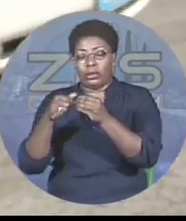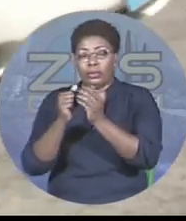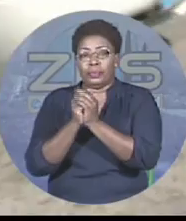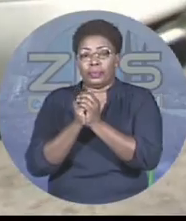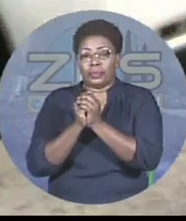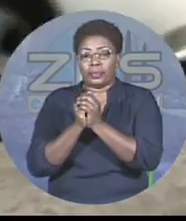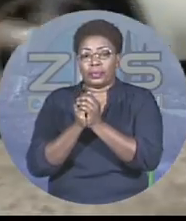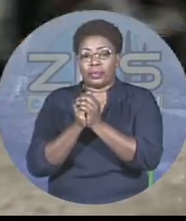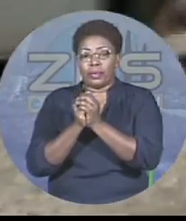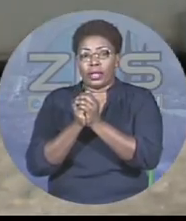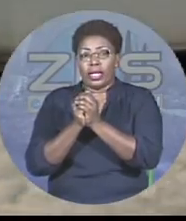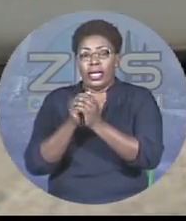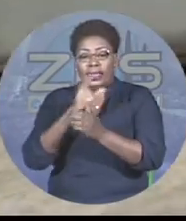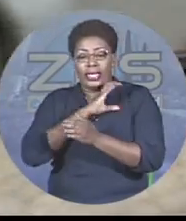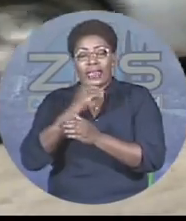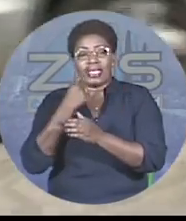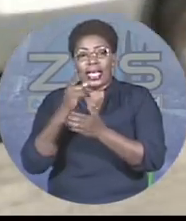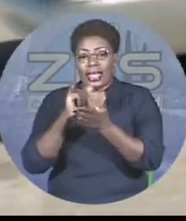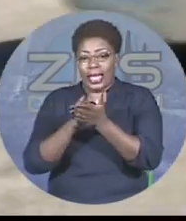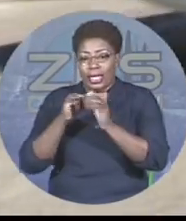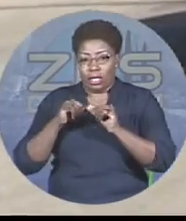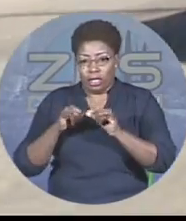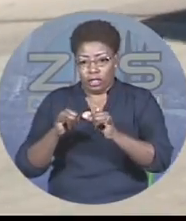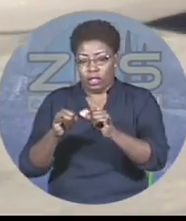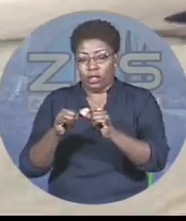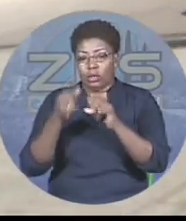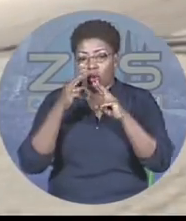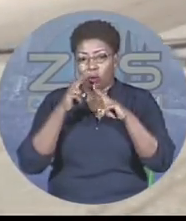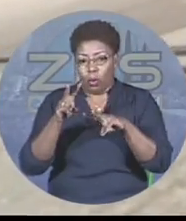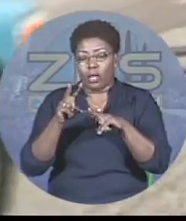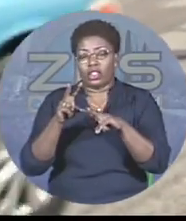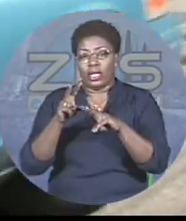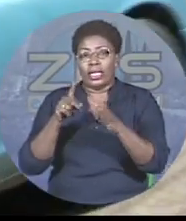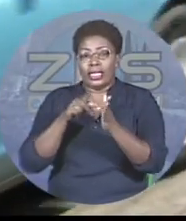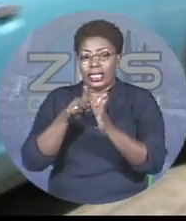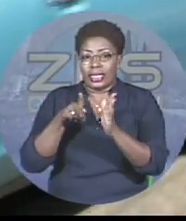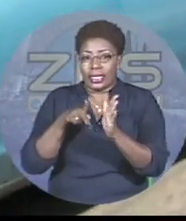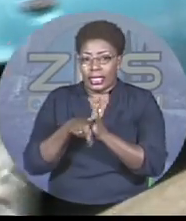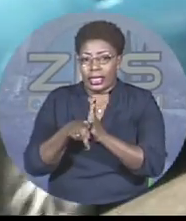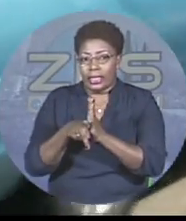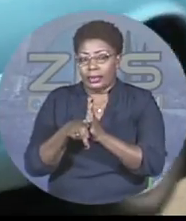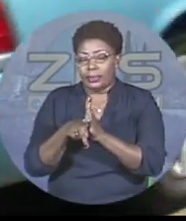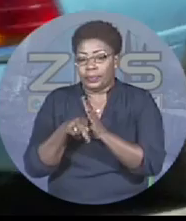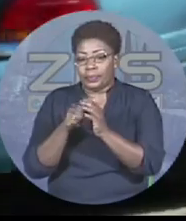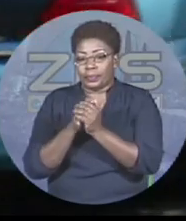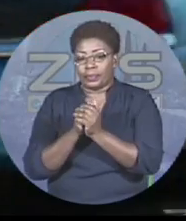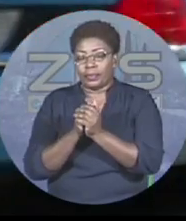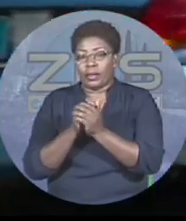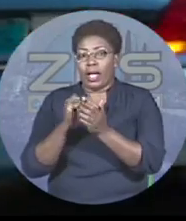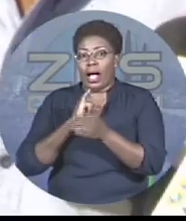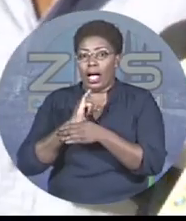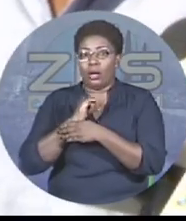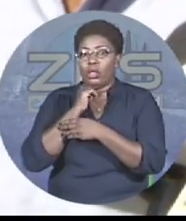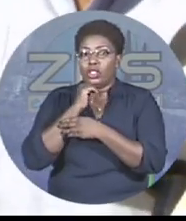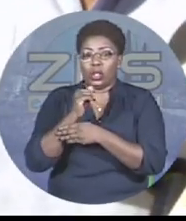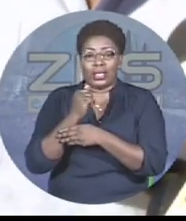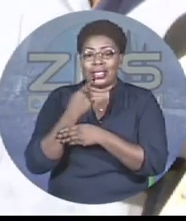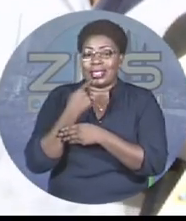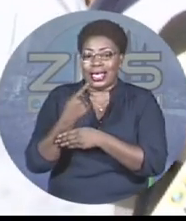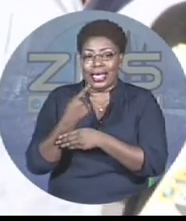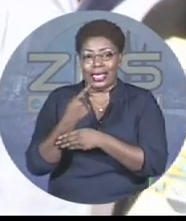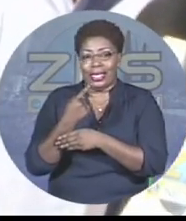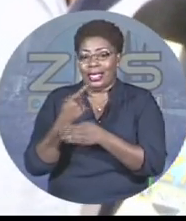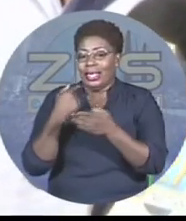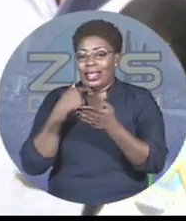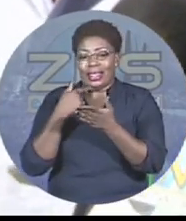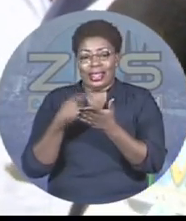Chief Superintendent Cash maintains they will continue to monitor these homicides. I wouldn't refer this as a trend,